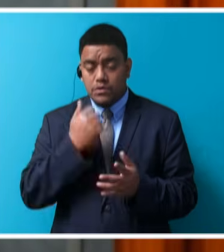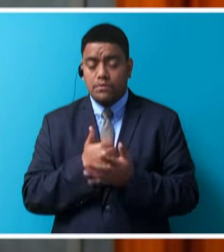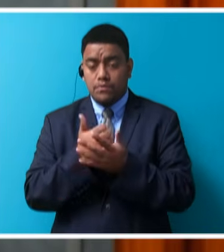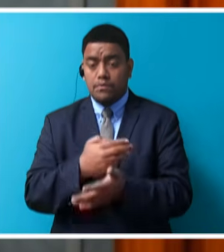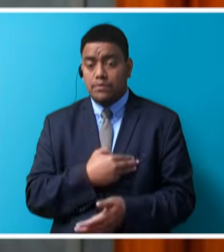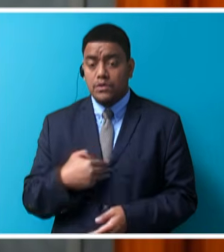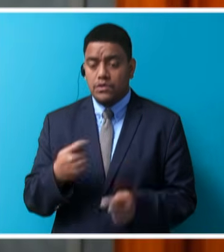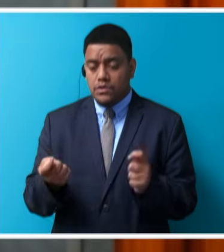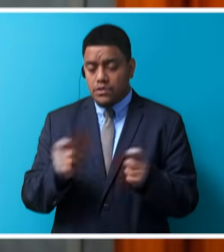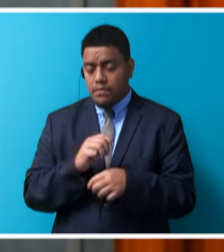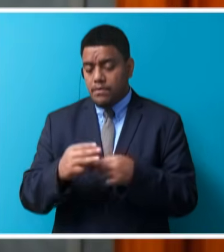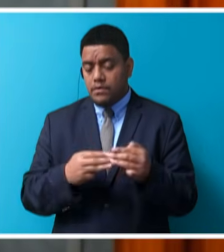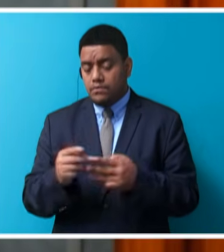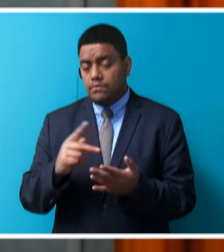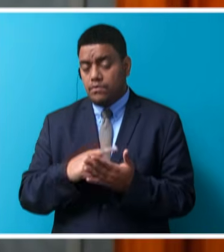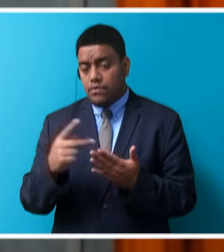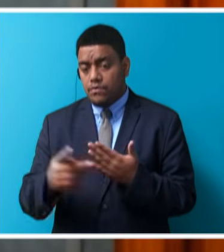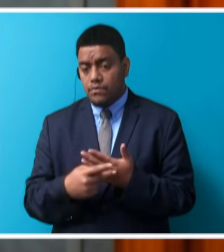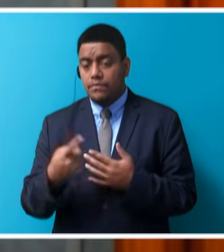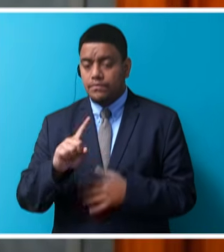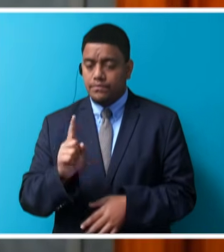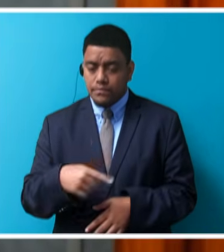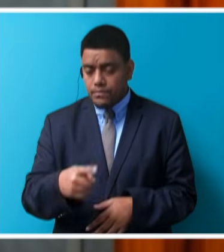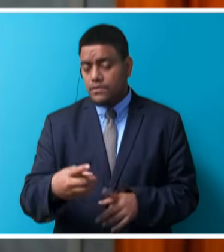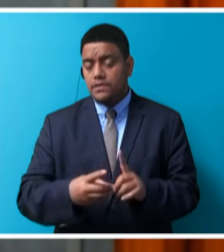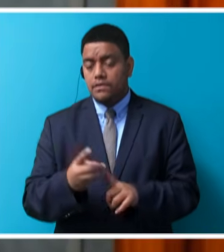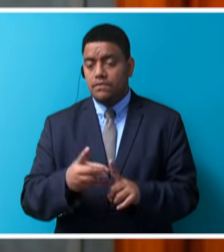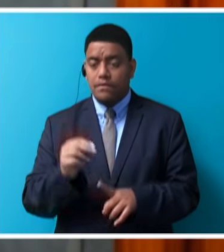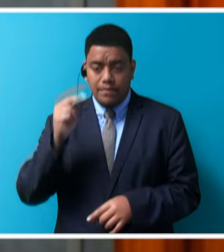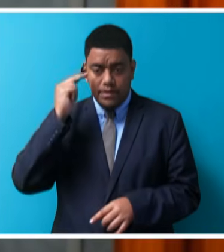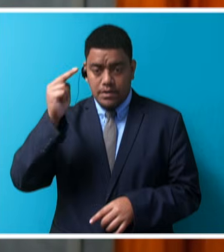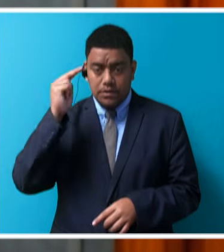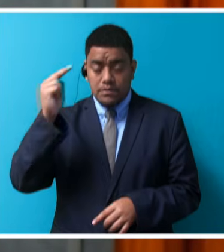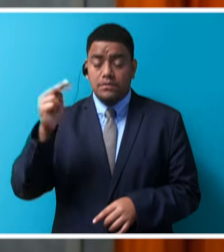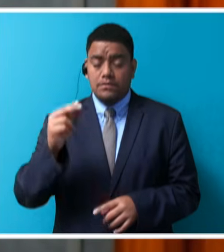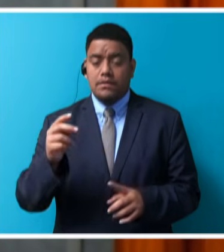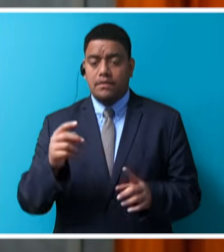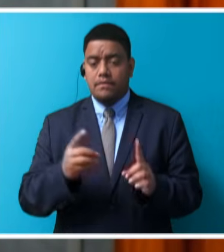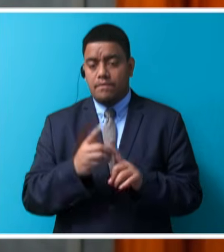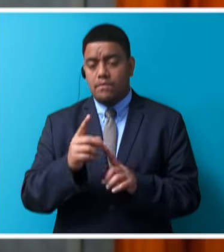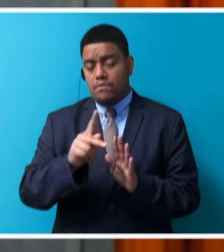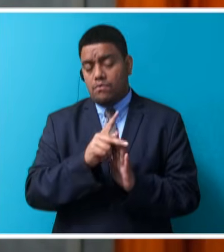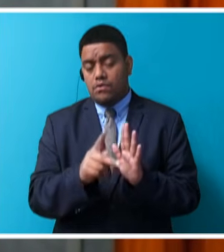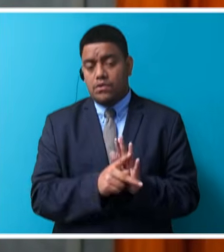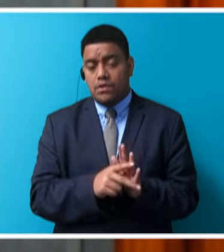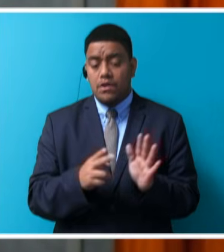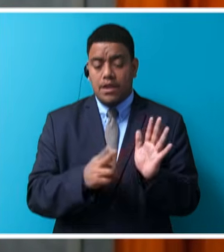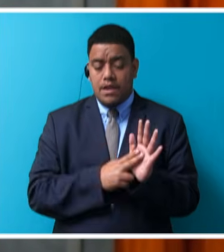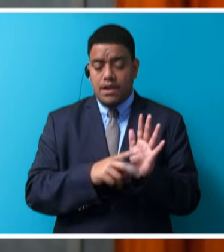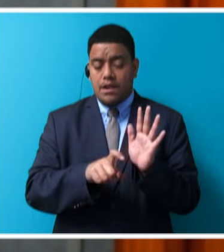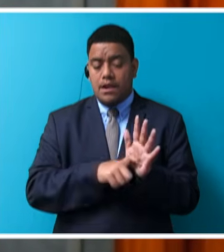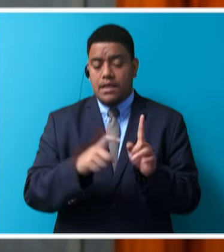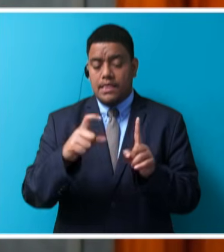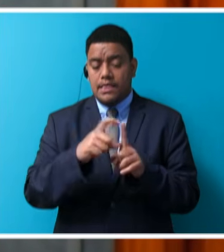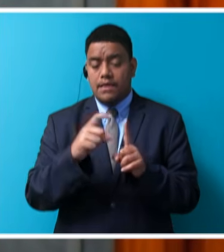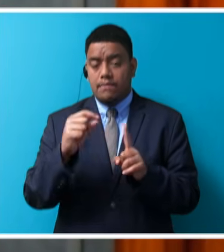Change Management Program and the continued development of the National Rural Development Policy, or NRDP.